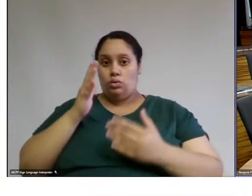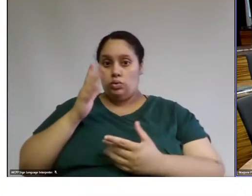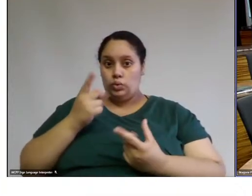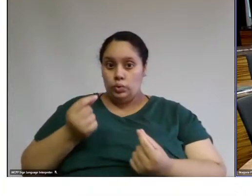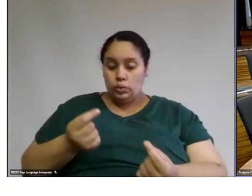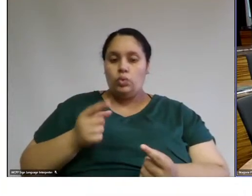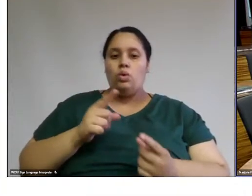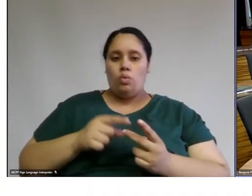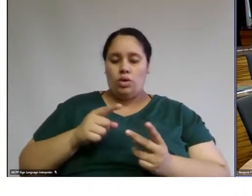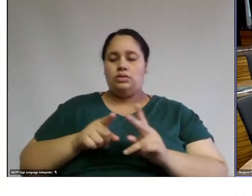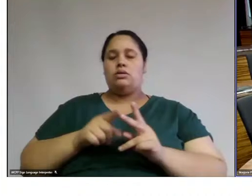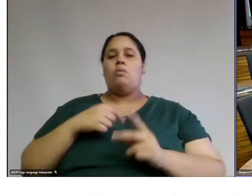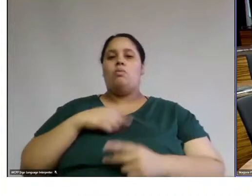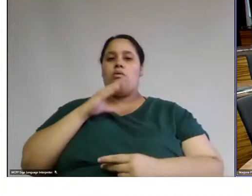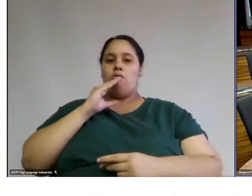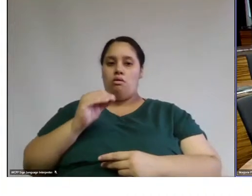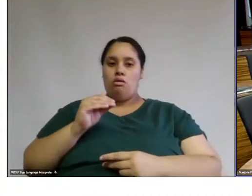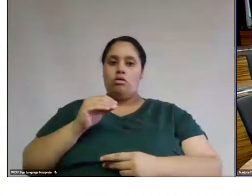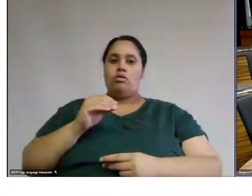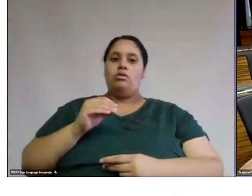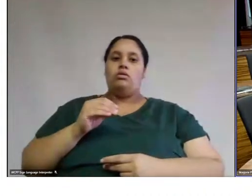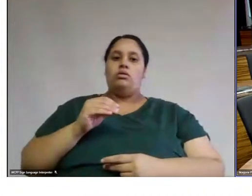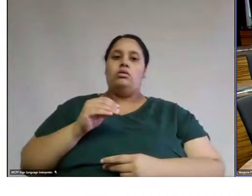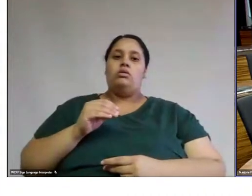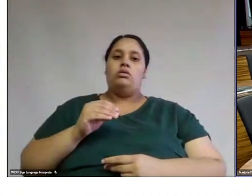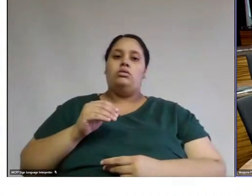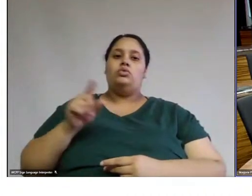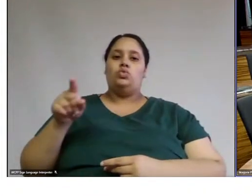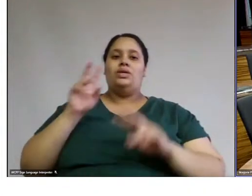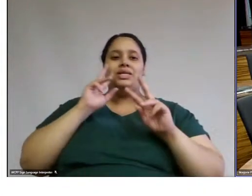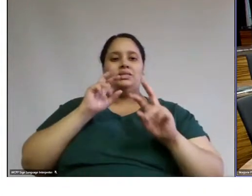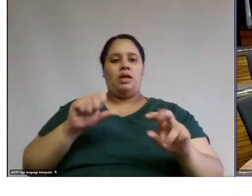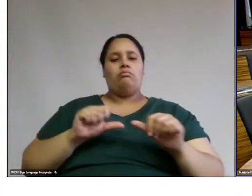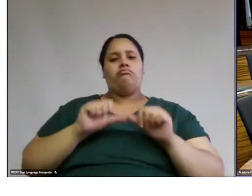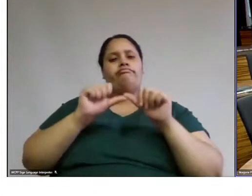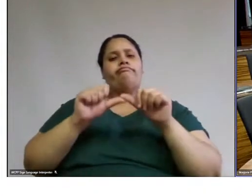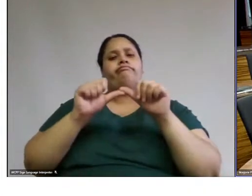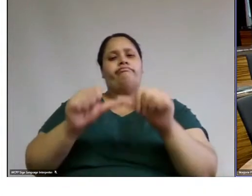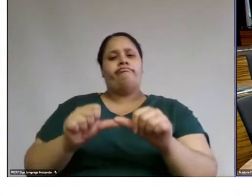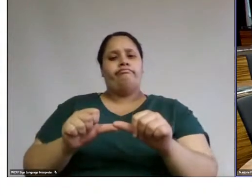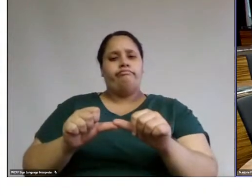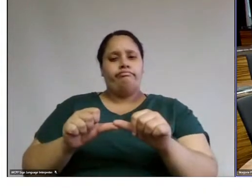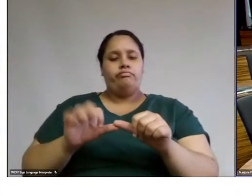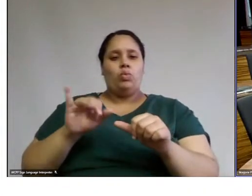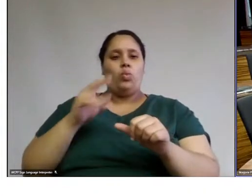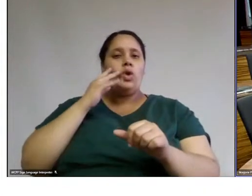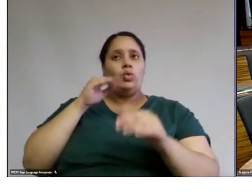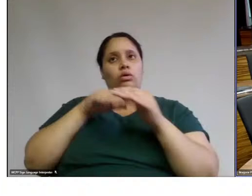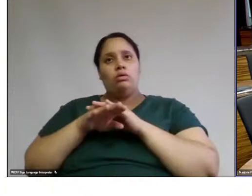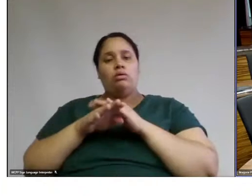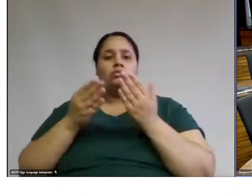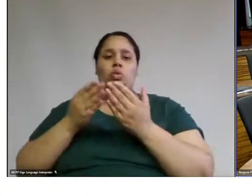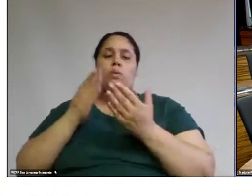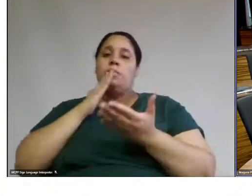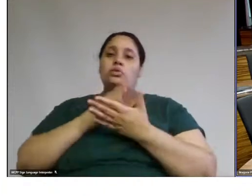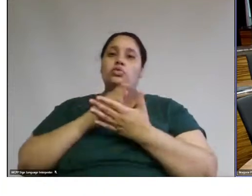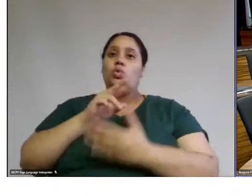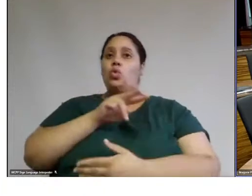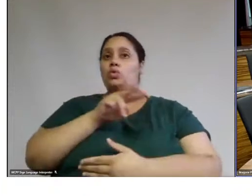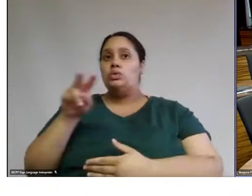We will ask the district officers to inspect schools on a regular basis when they do go to schools, just to make